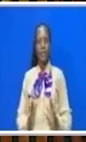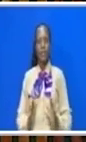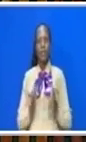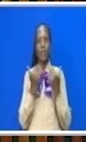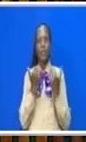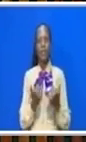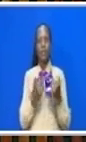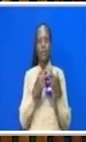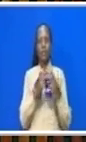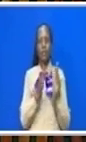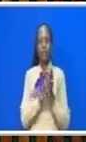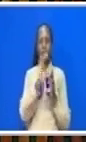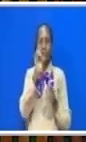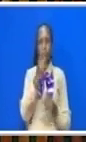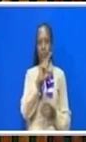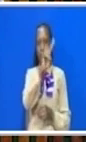our first question.